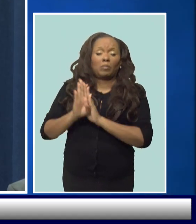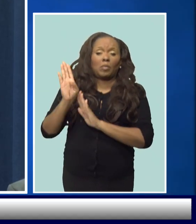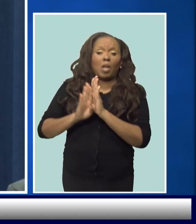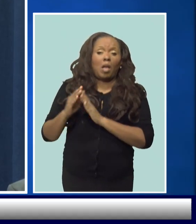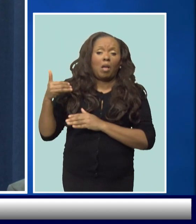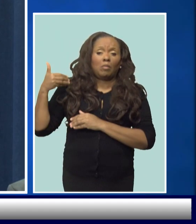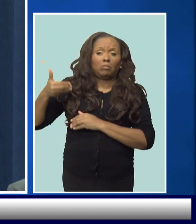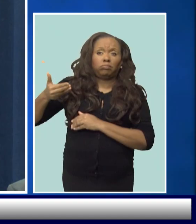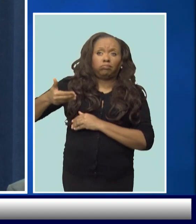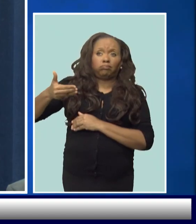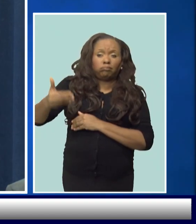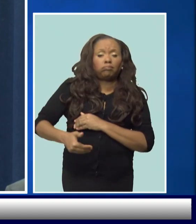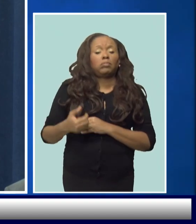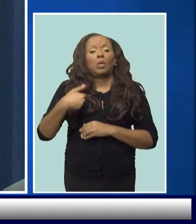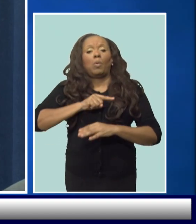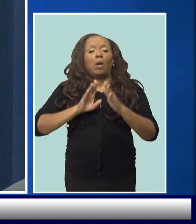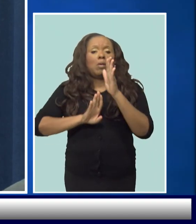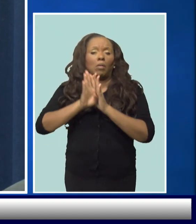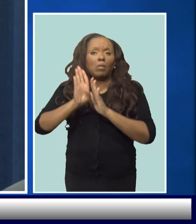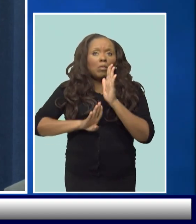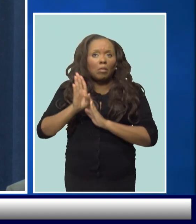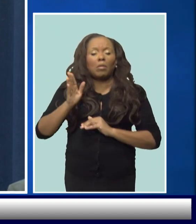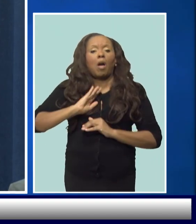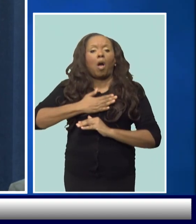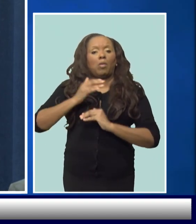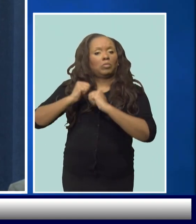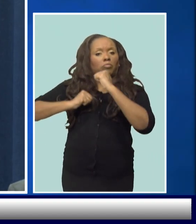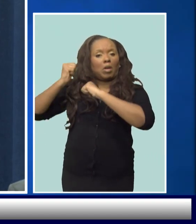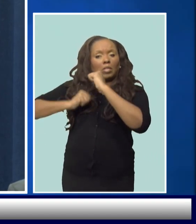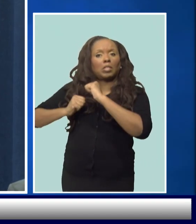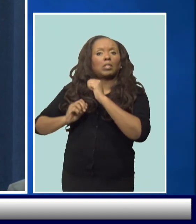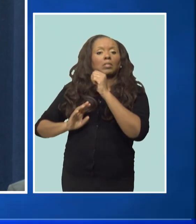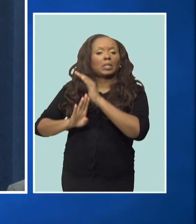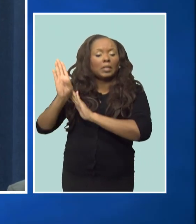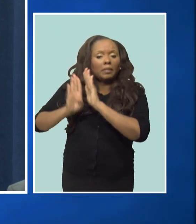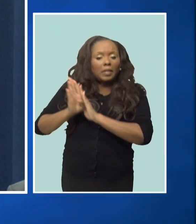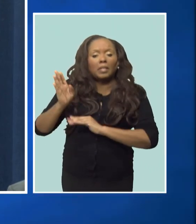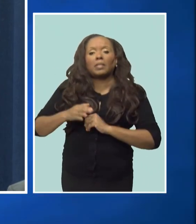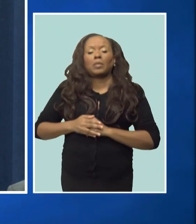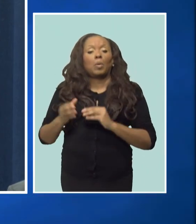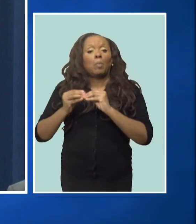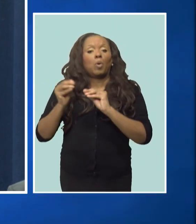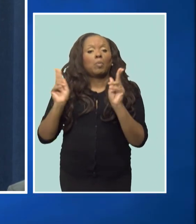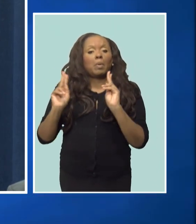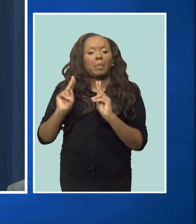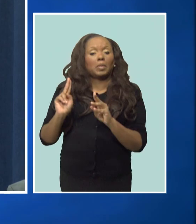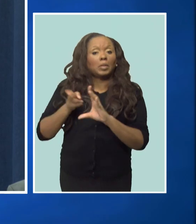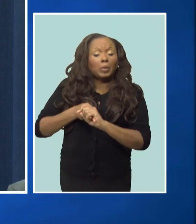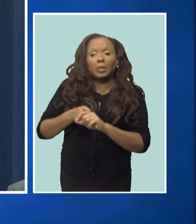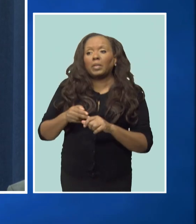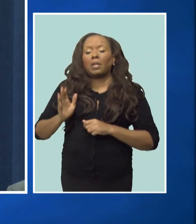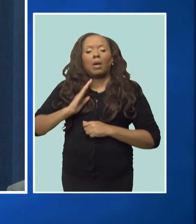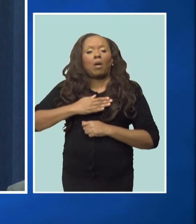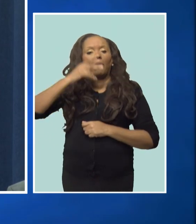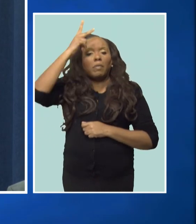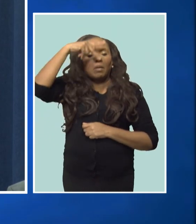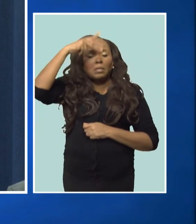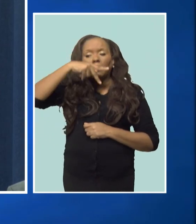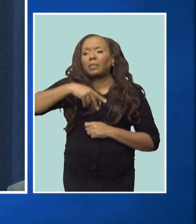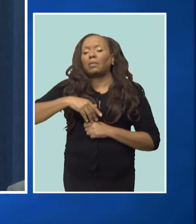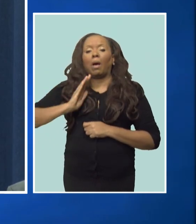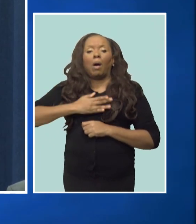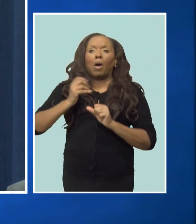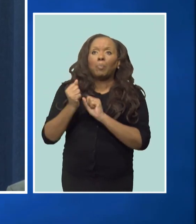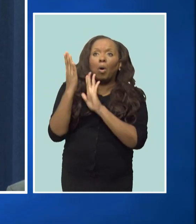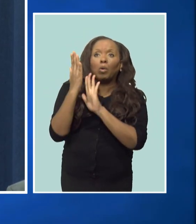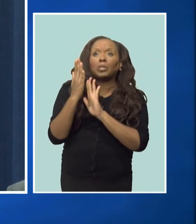not only in structure and numbers, but in philosophy and approach. We have moved from